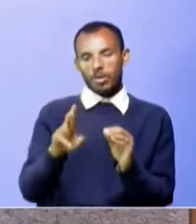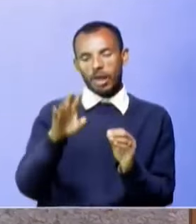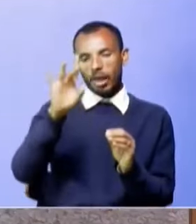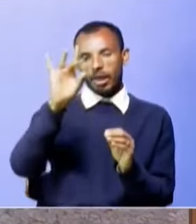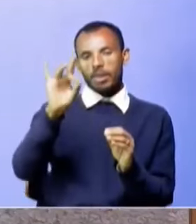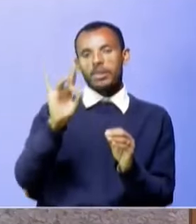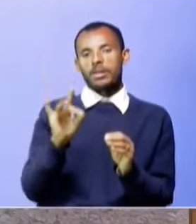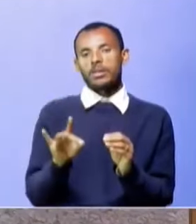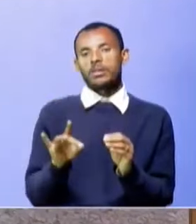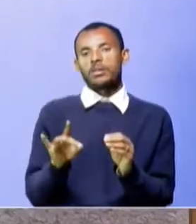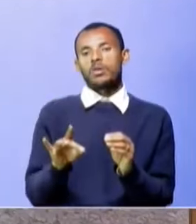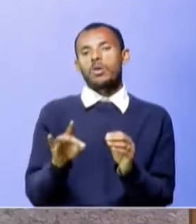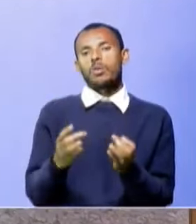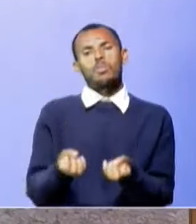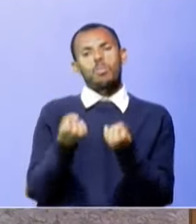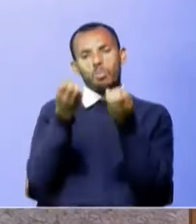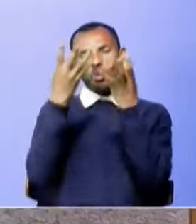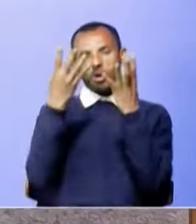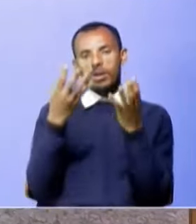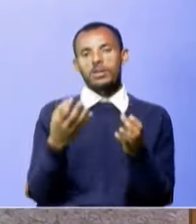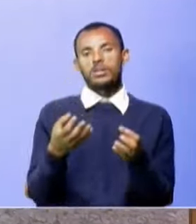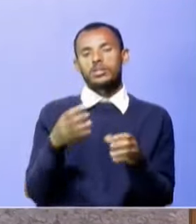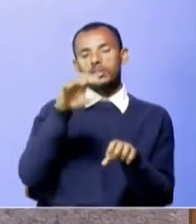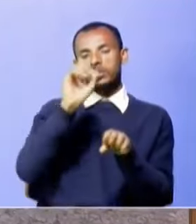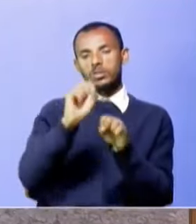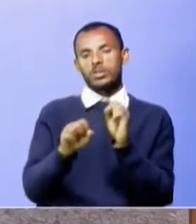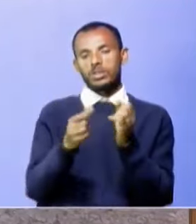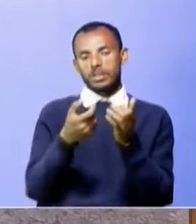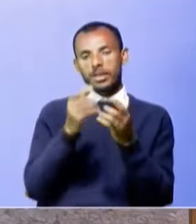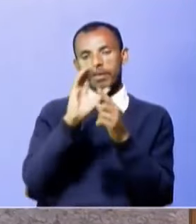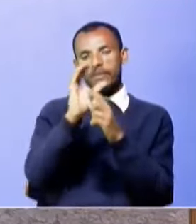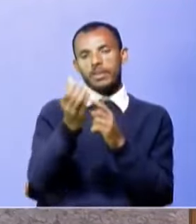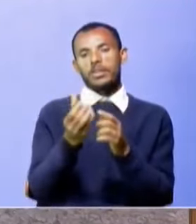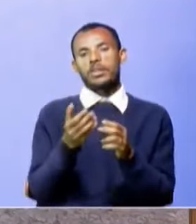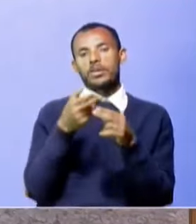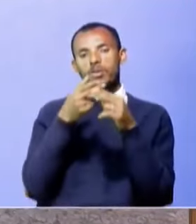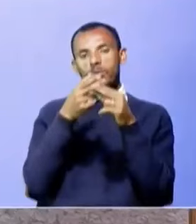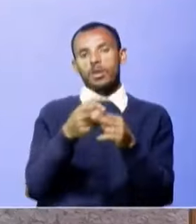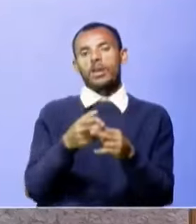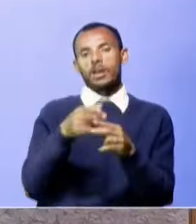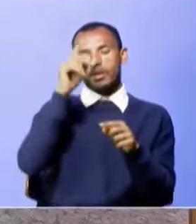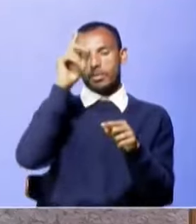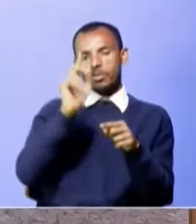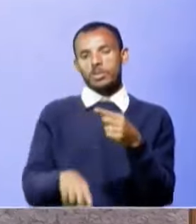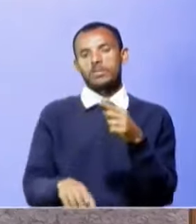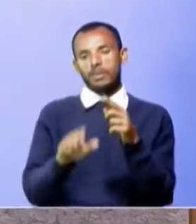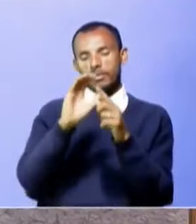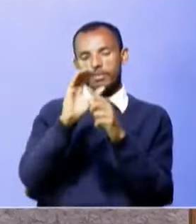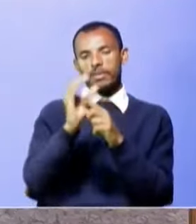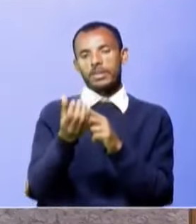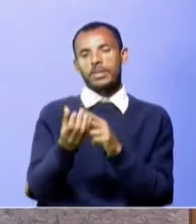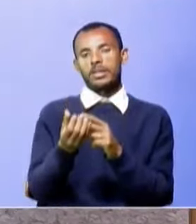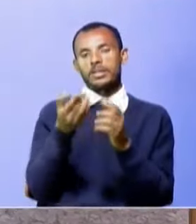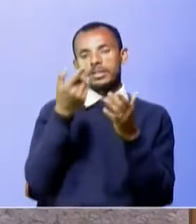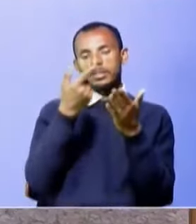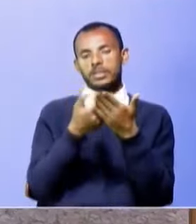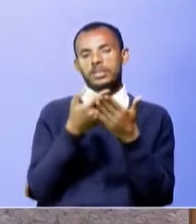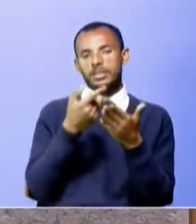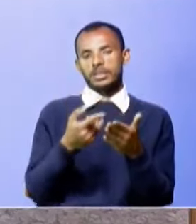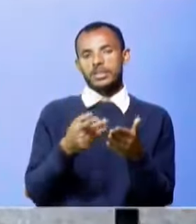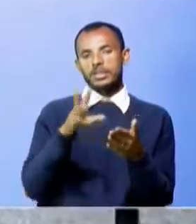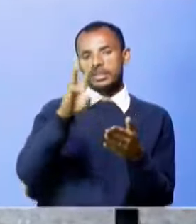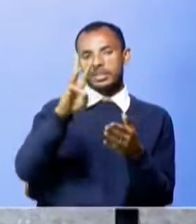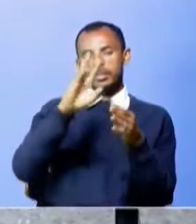8 or more. Okay? Such an event is called impossible event. Okay? So this is the